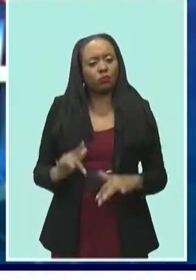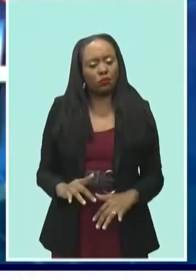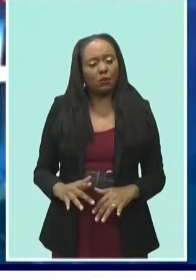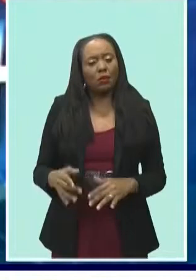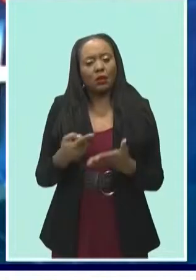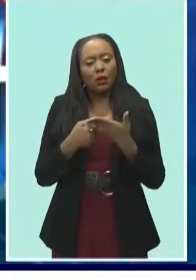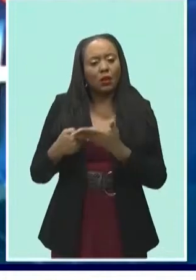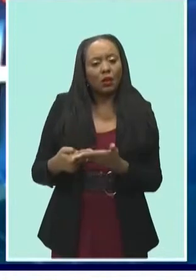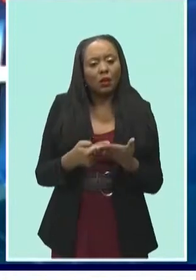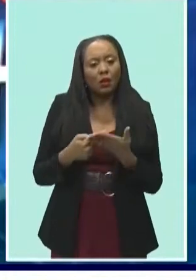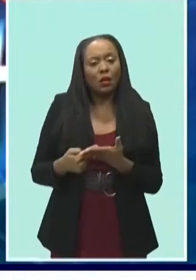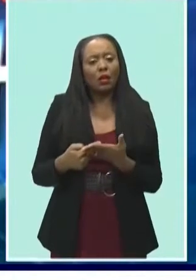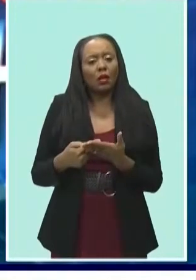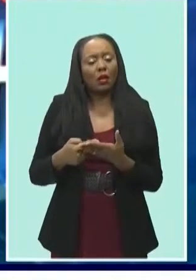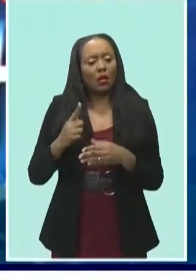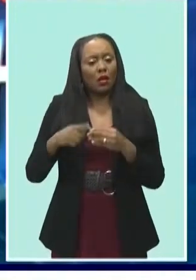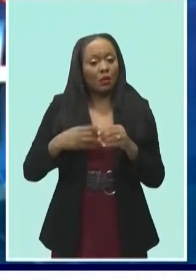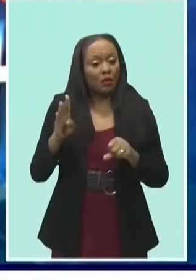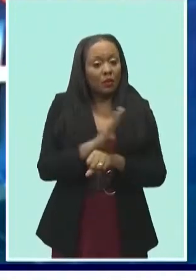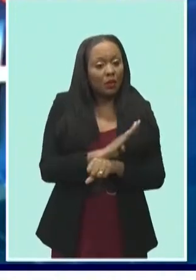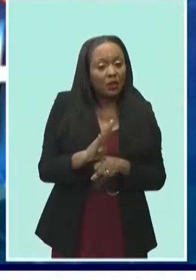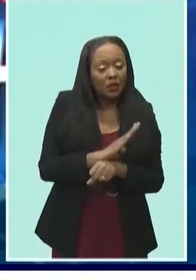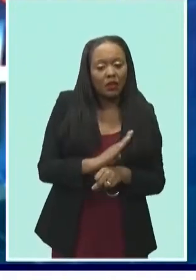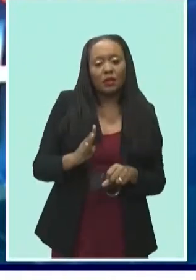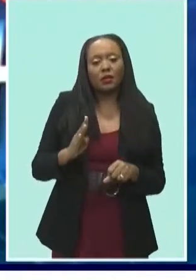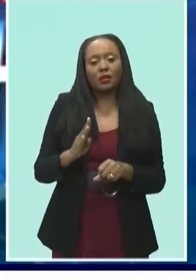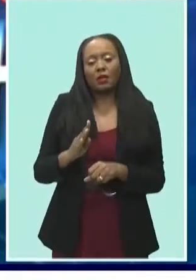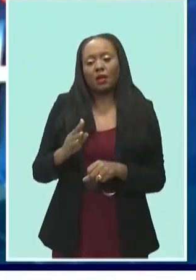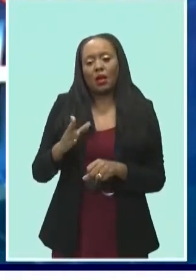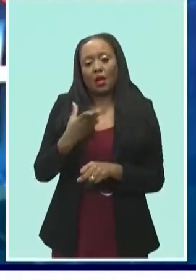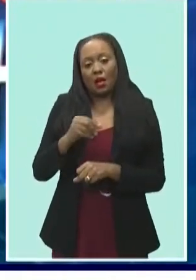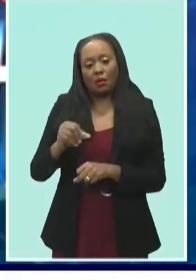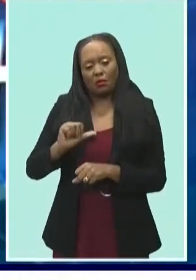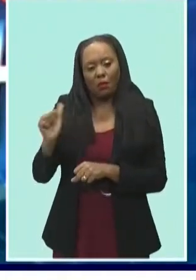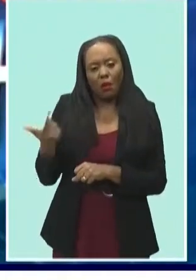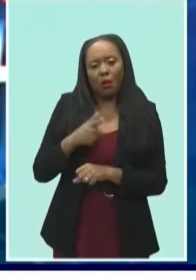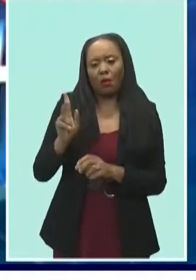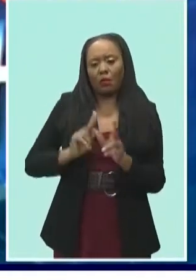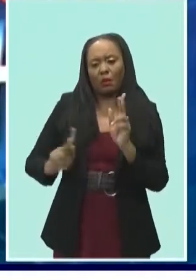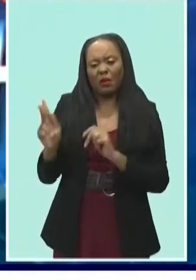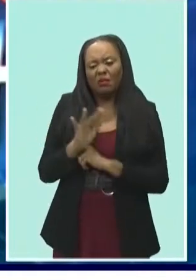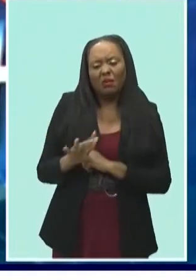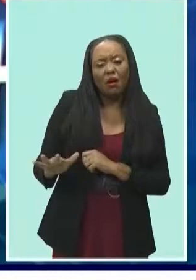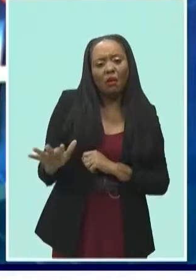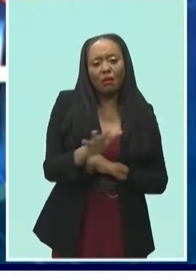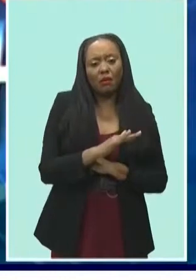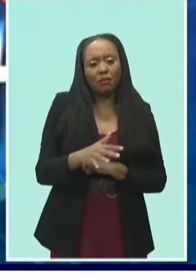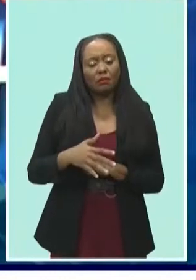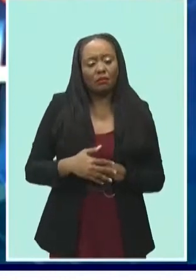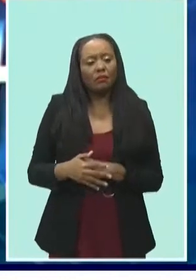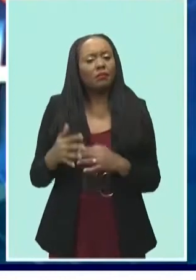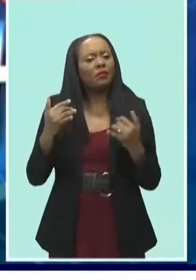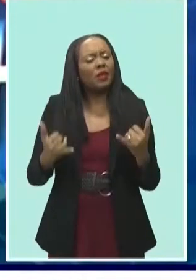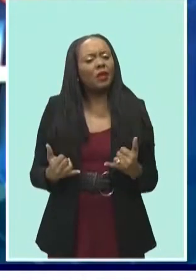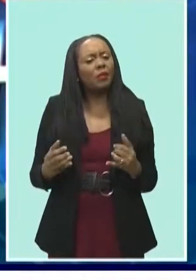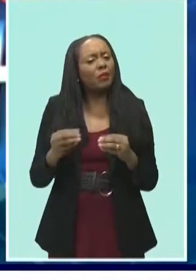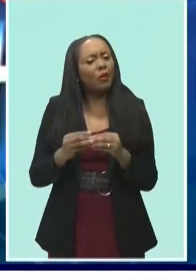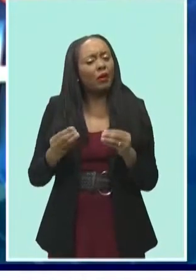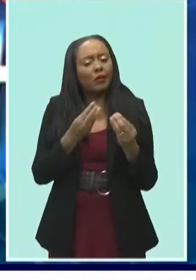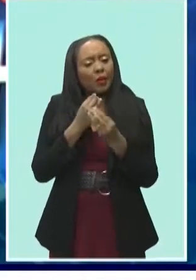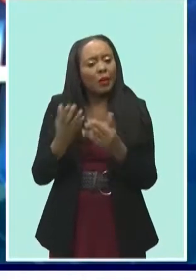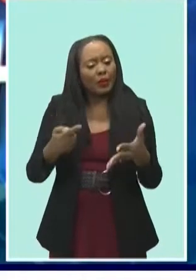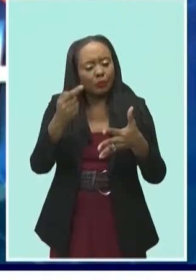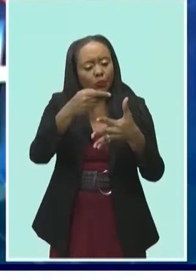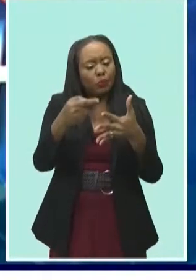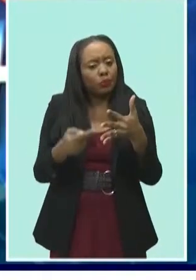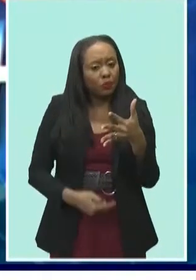addresses an issue that not only affects businesses but people at every level of the society. Now, to give us some additional details about what